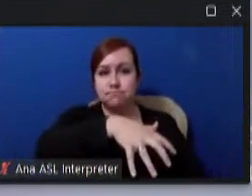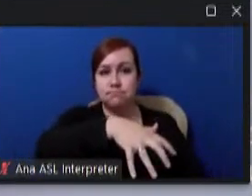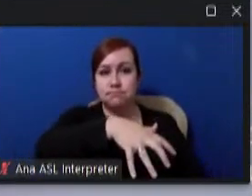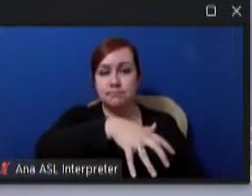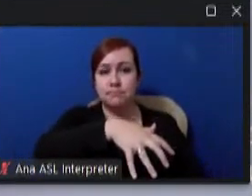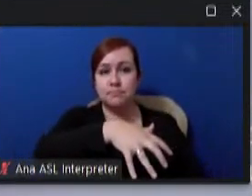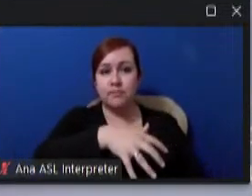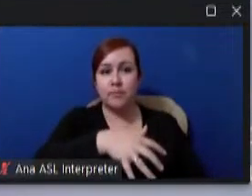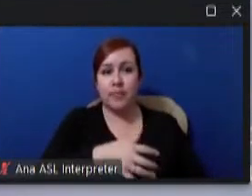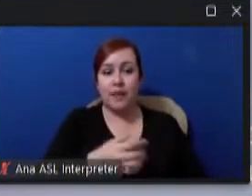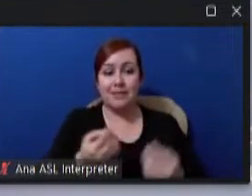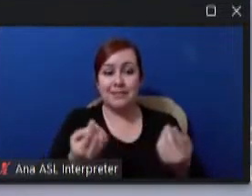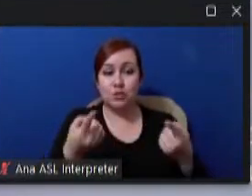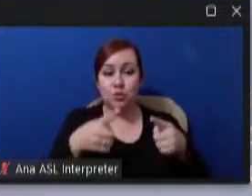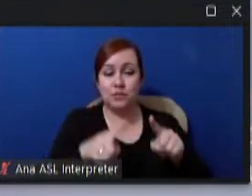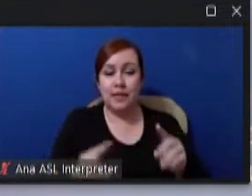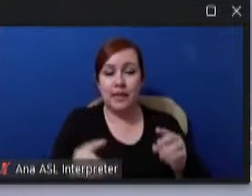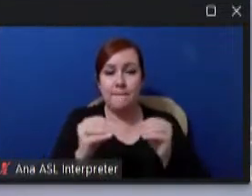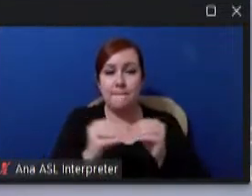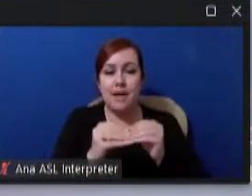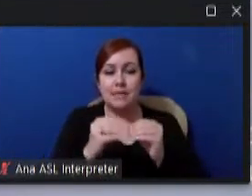pregnancies,